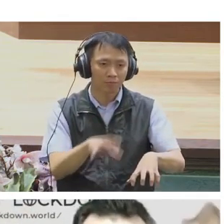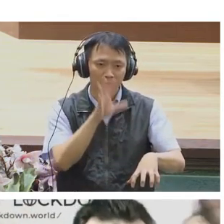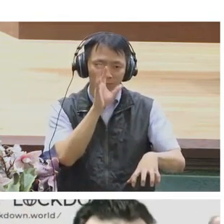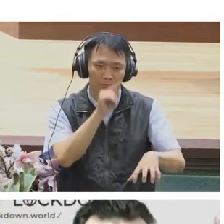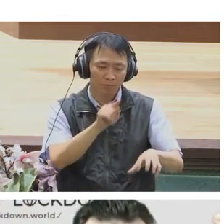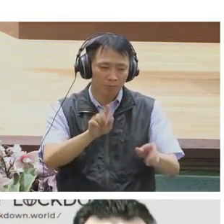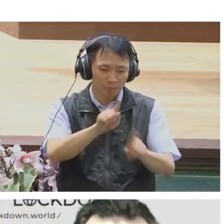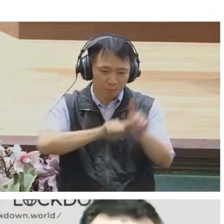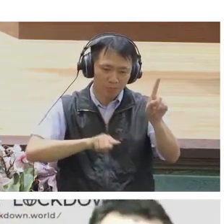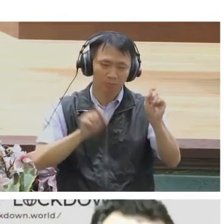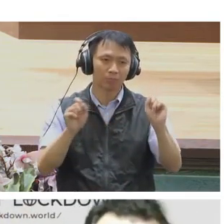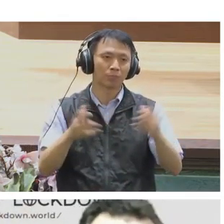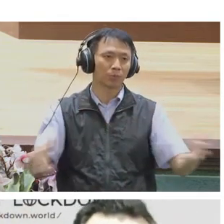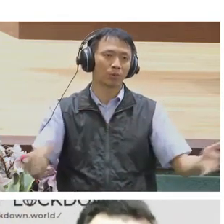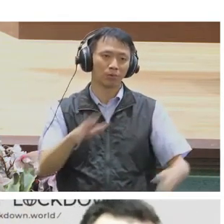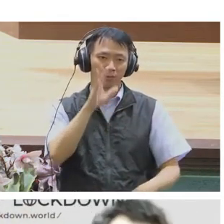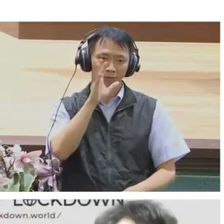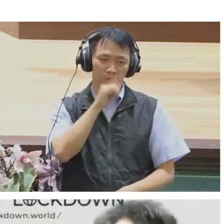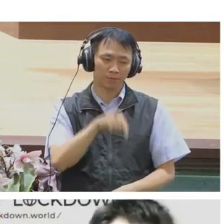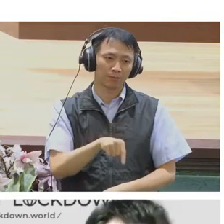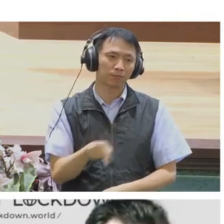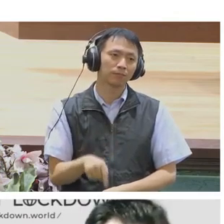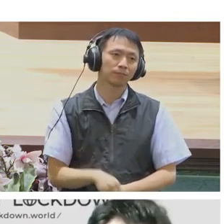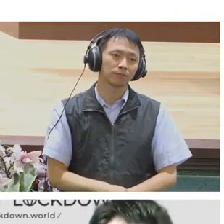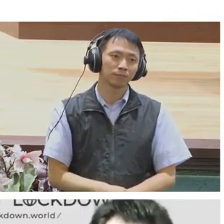get people thinking. So next slide, please.